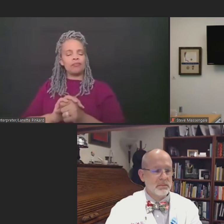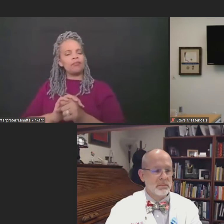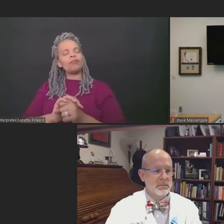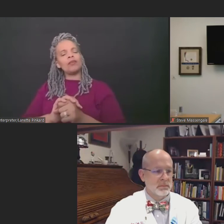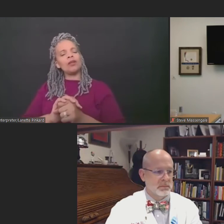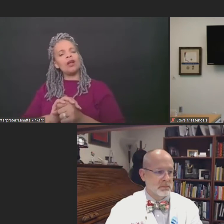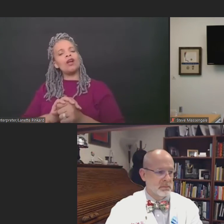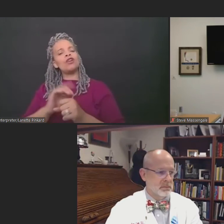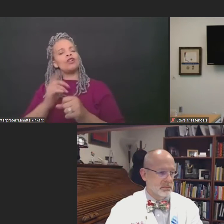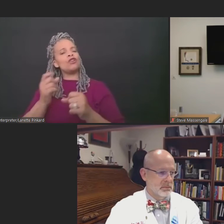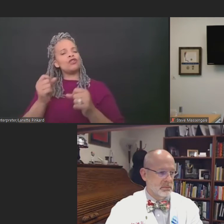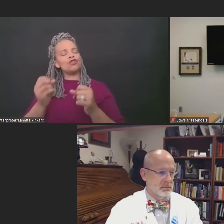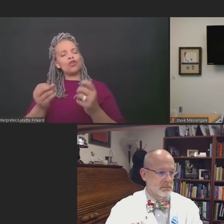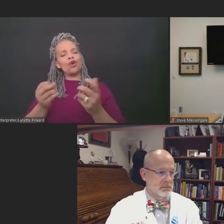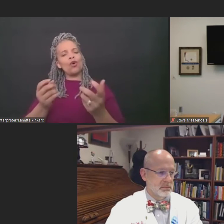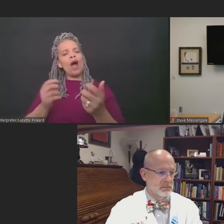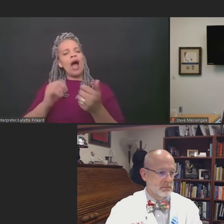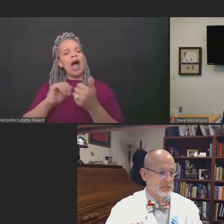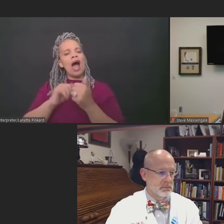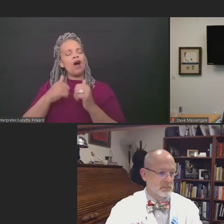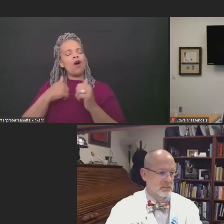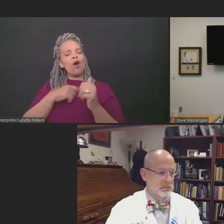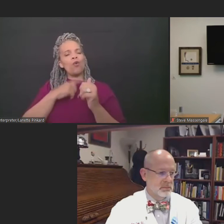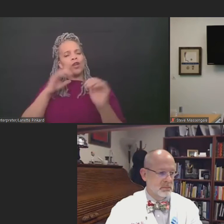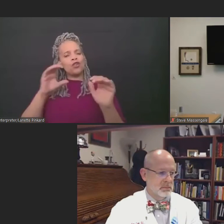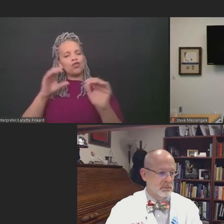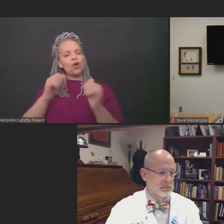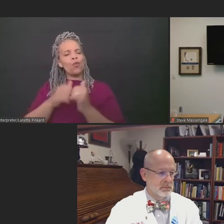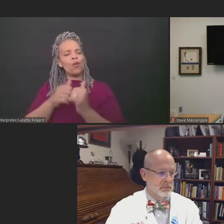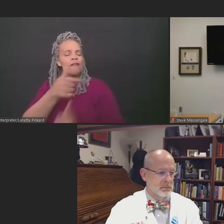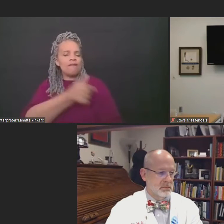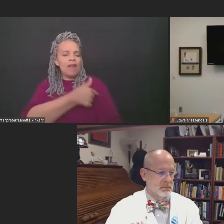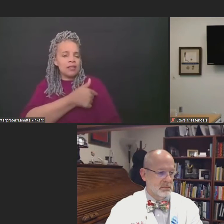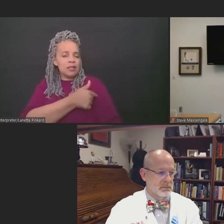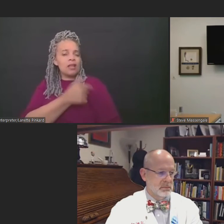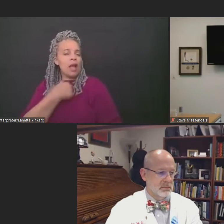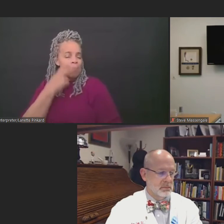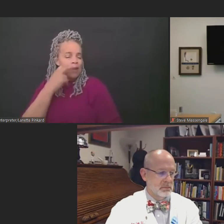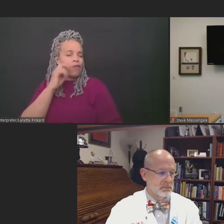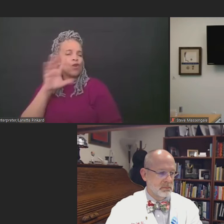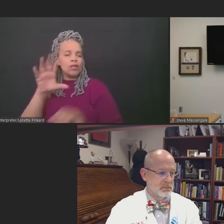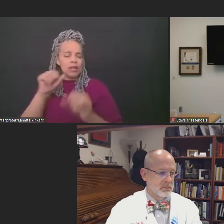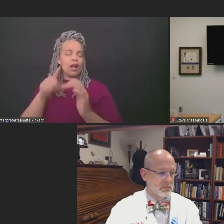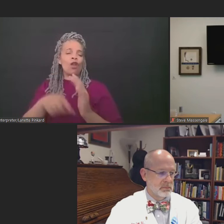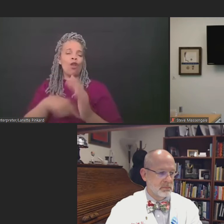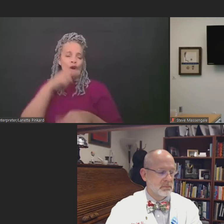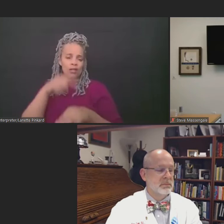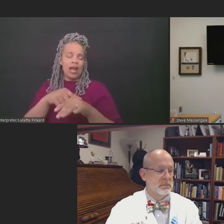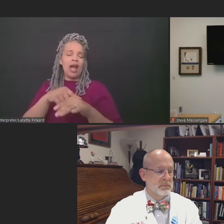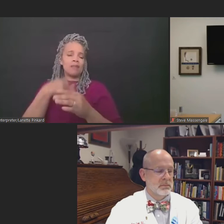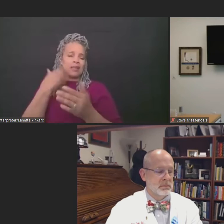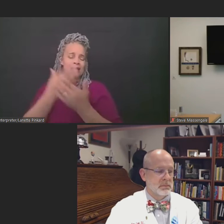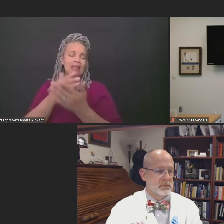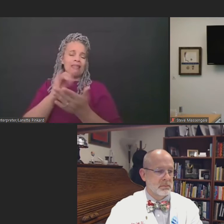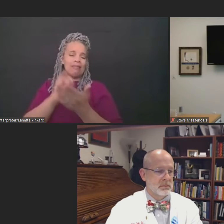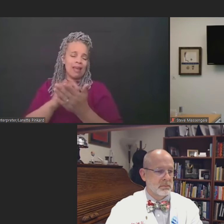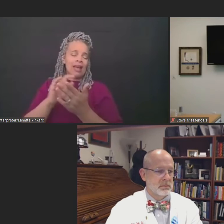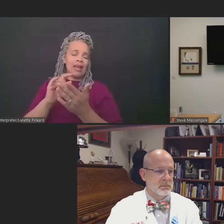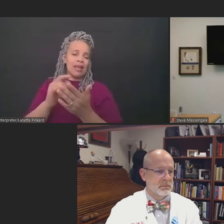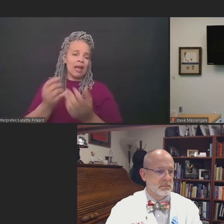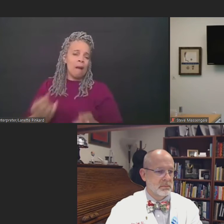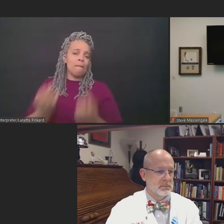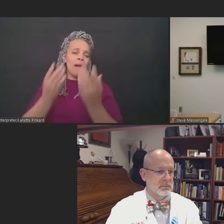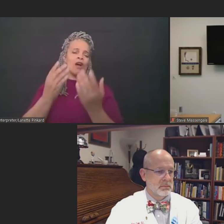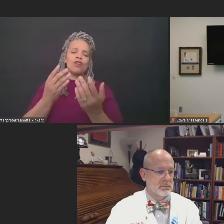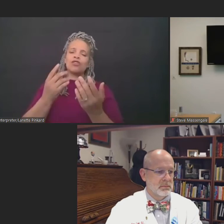with how we are doing with the vaccination, I believe that it will take quite a while to reach that amount. So what is